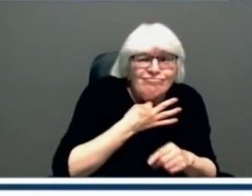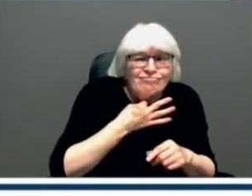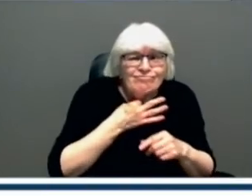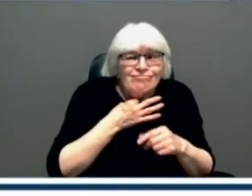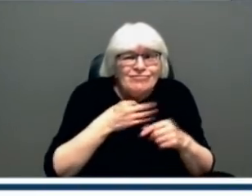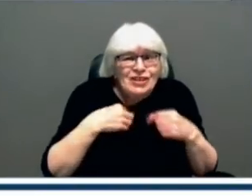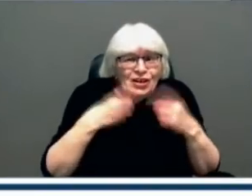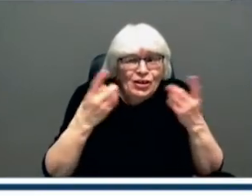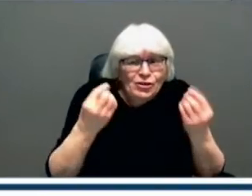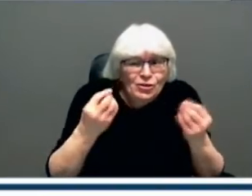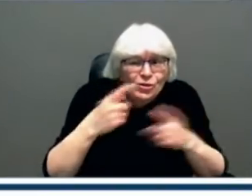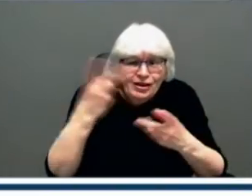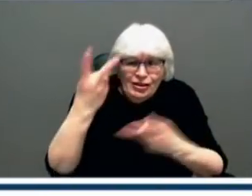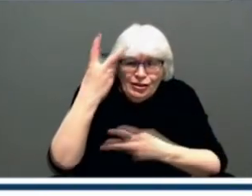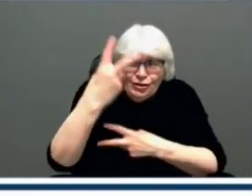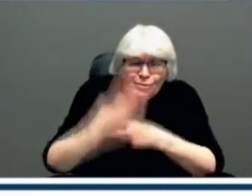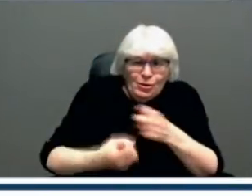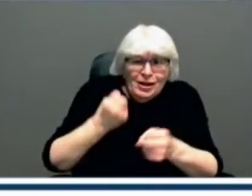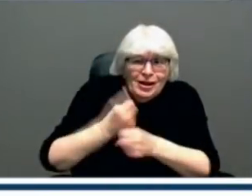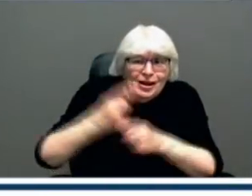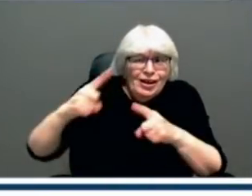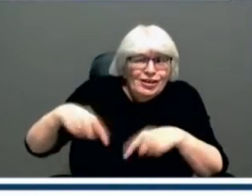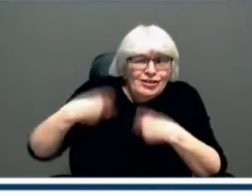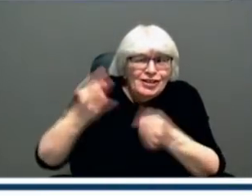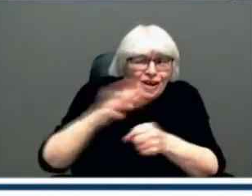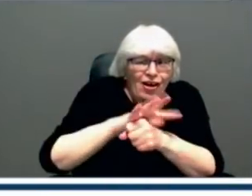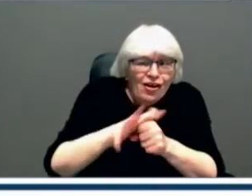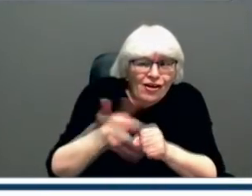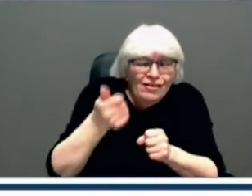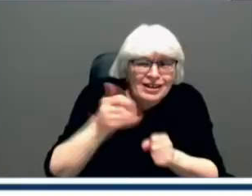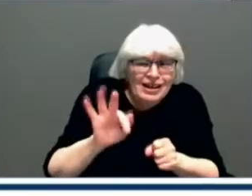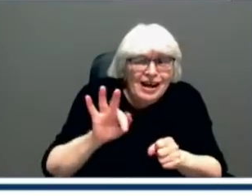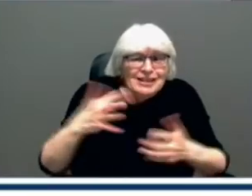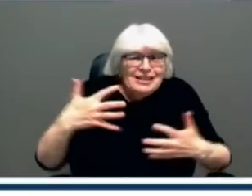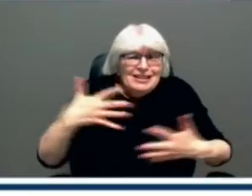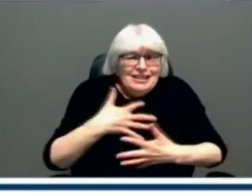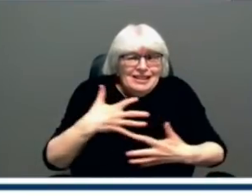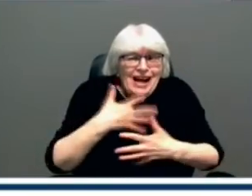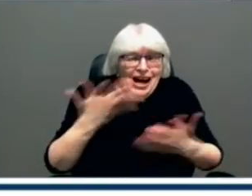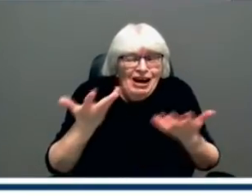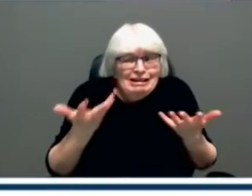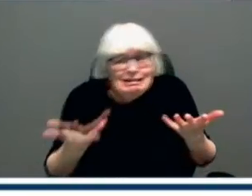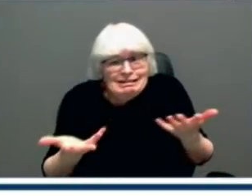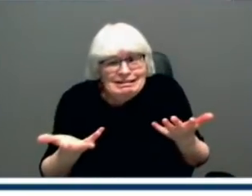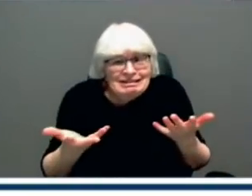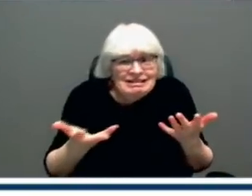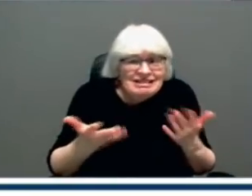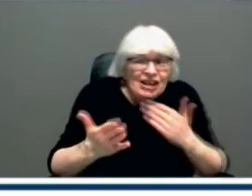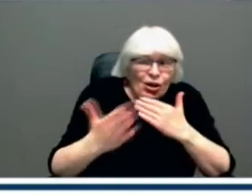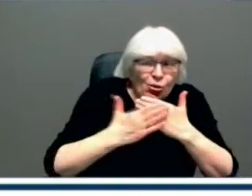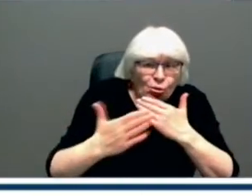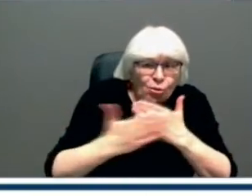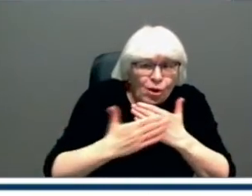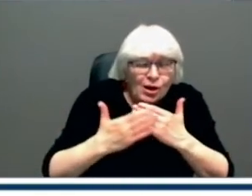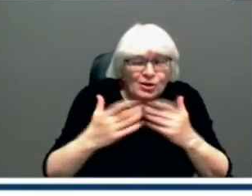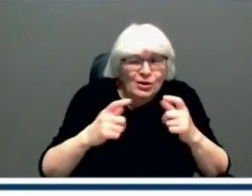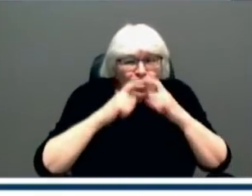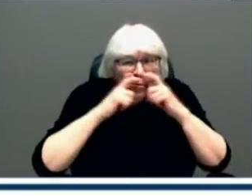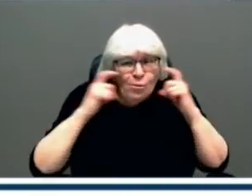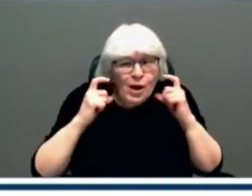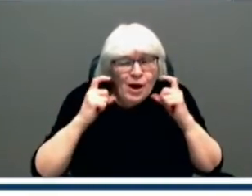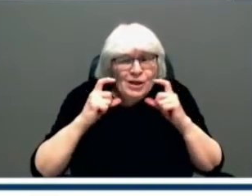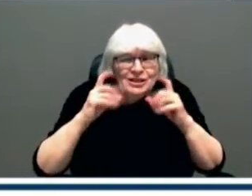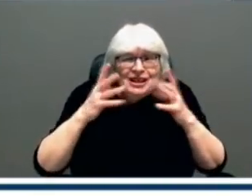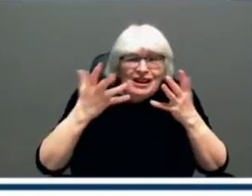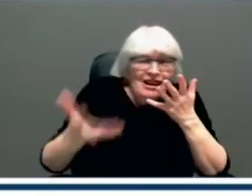being afraid of this virus, they're not prepared to accept the advice that you're now giving, that, you know, we can relax some of these restrictions